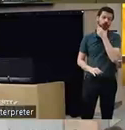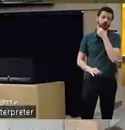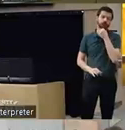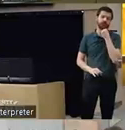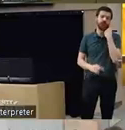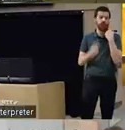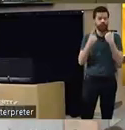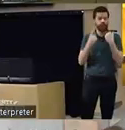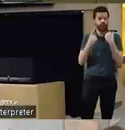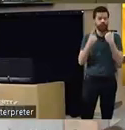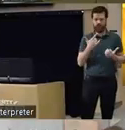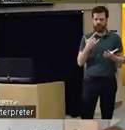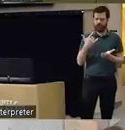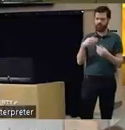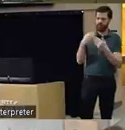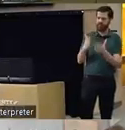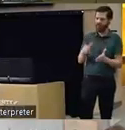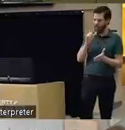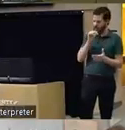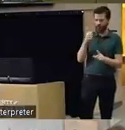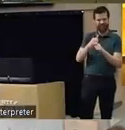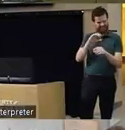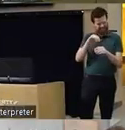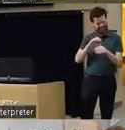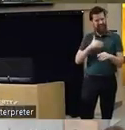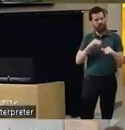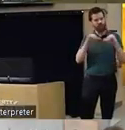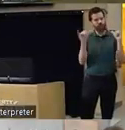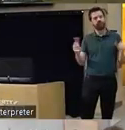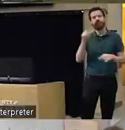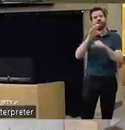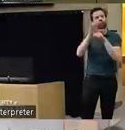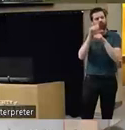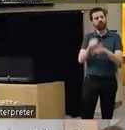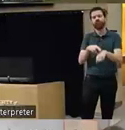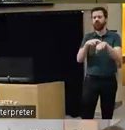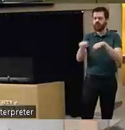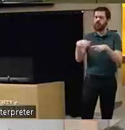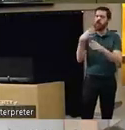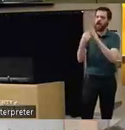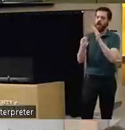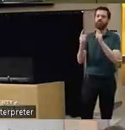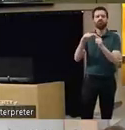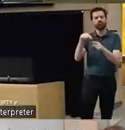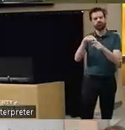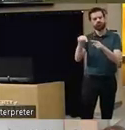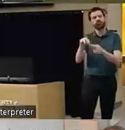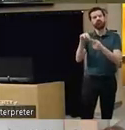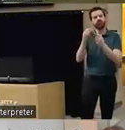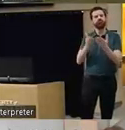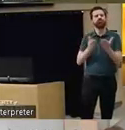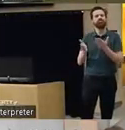our providers who have been in our system and are very much used to a referral out to specialty service